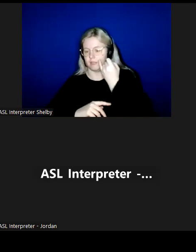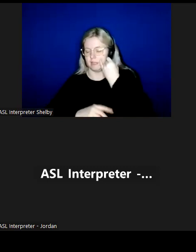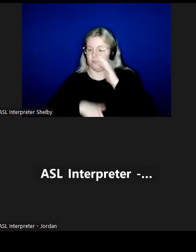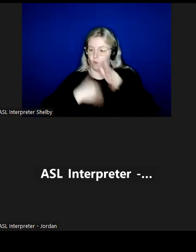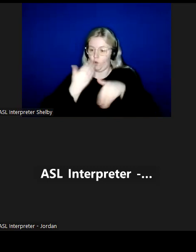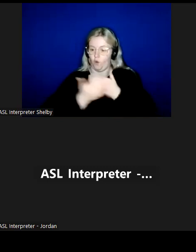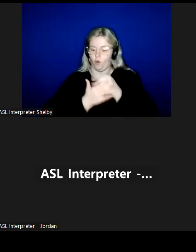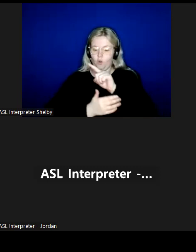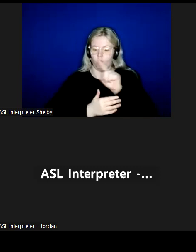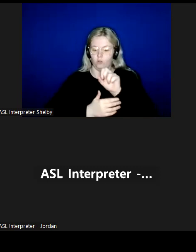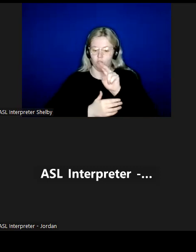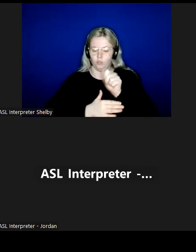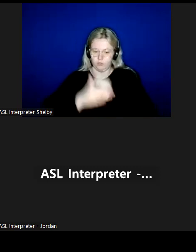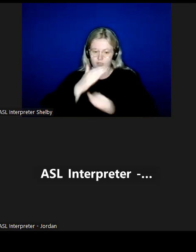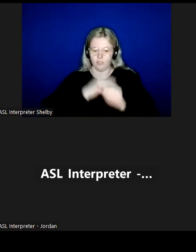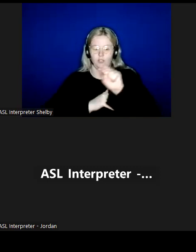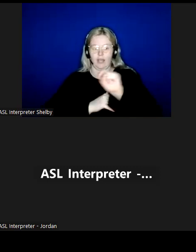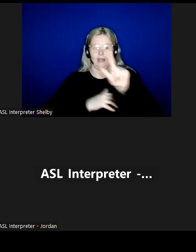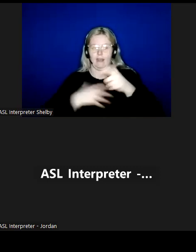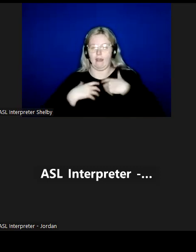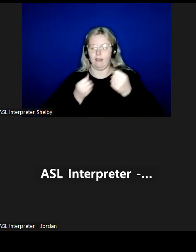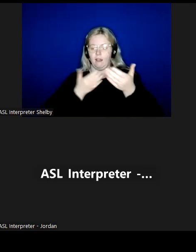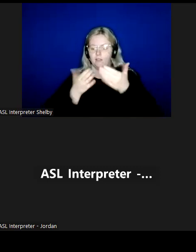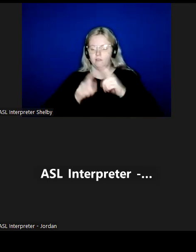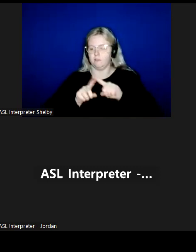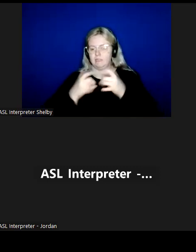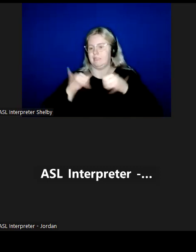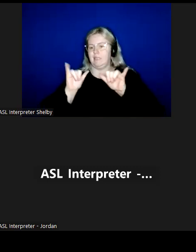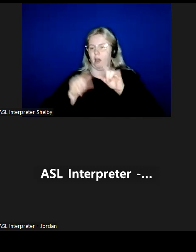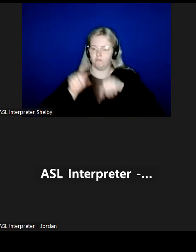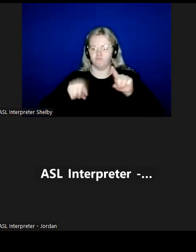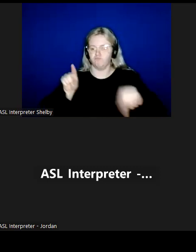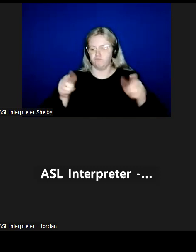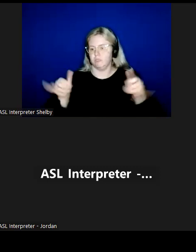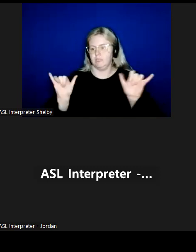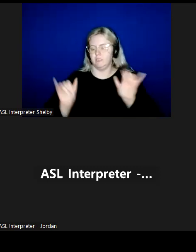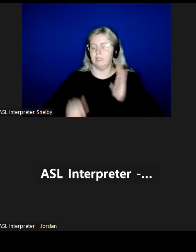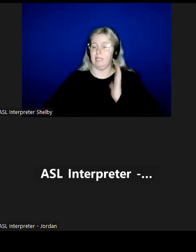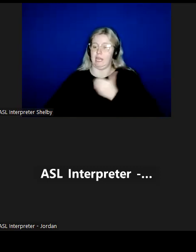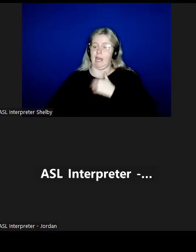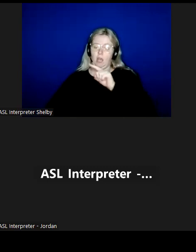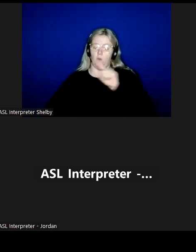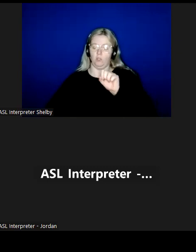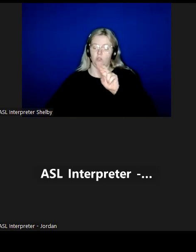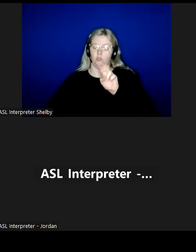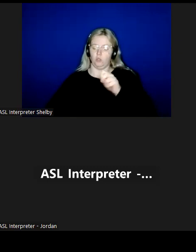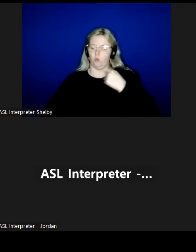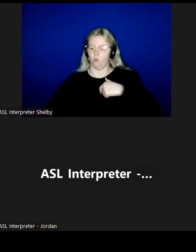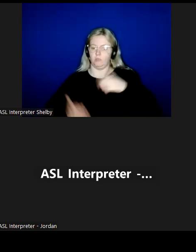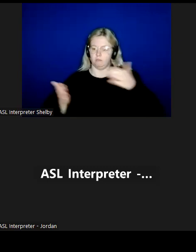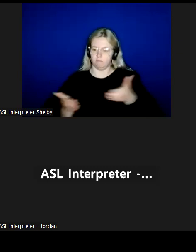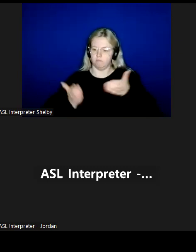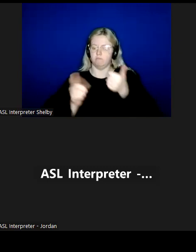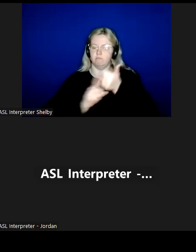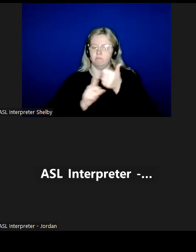That's just the way things are. And so in our zone, we definitely encourage people to go to mental health and addictions,